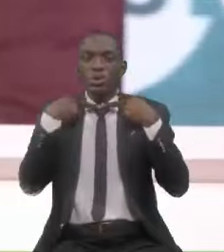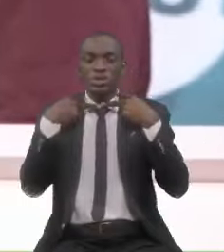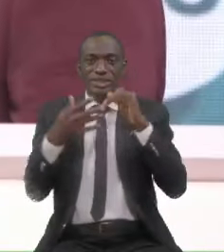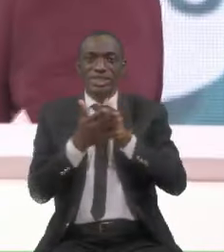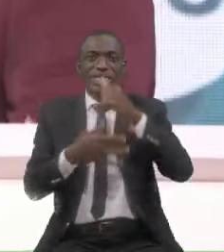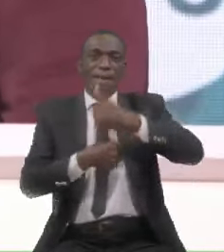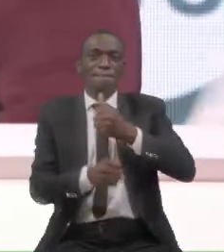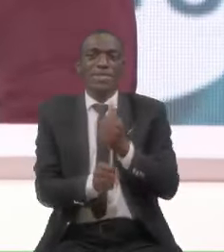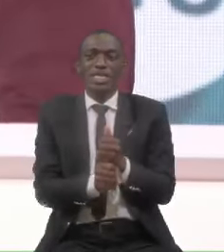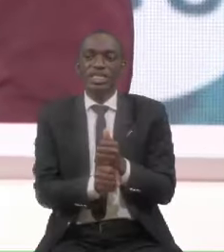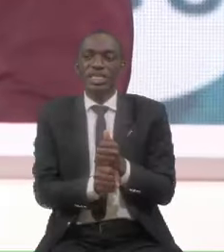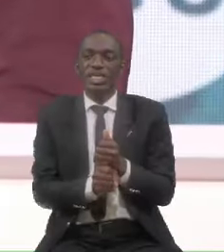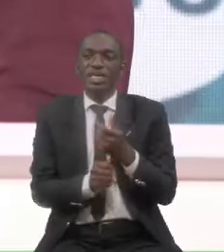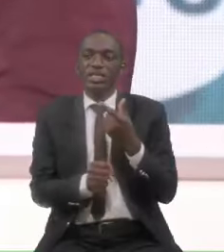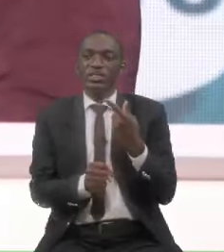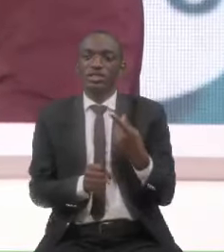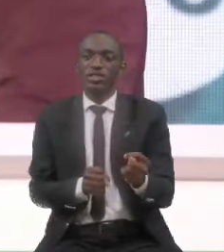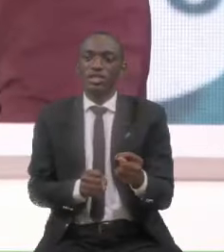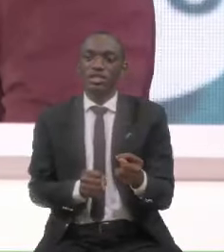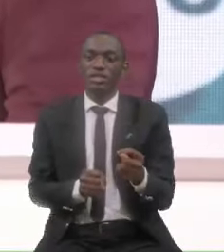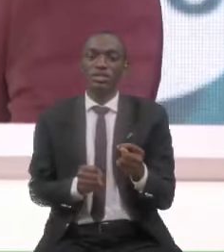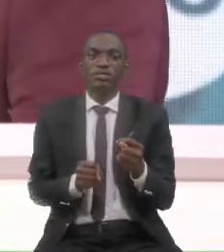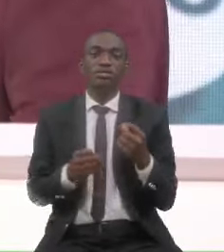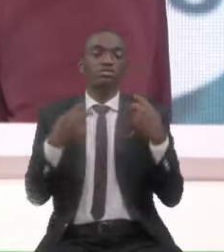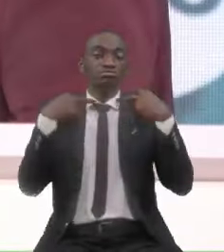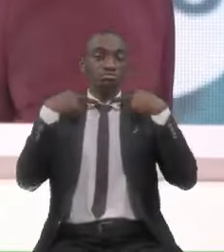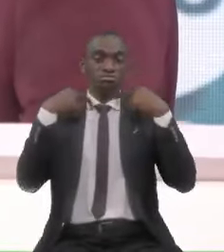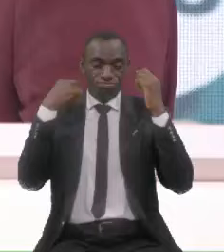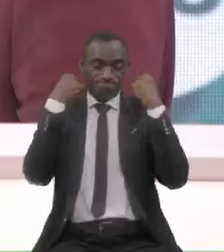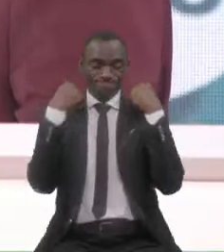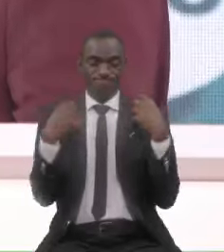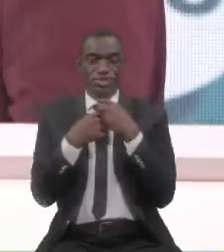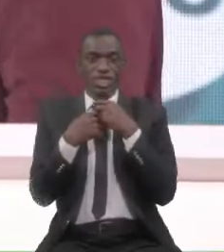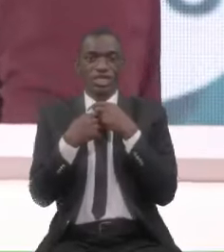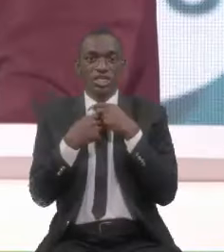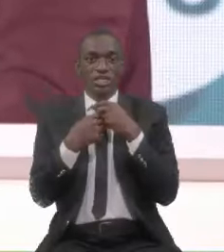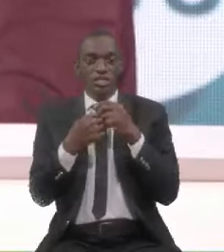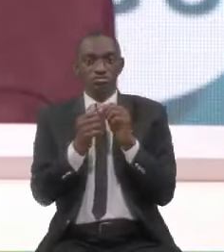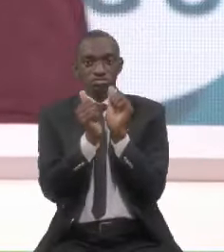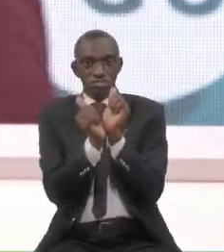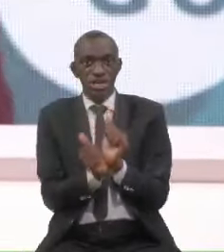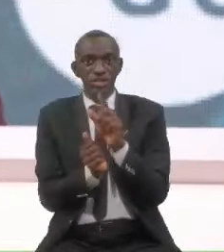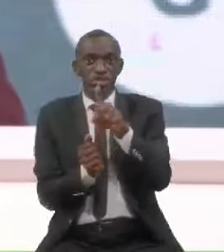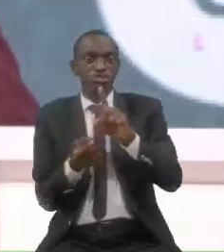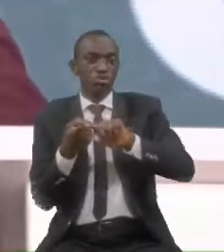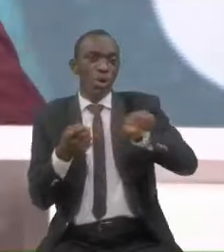there on your neck, tying you to another